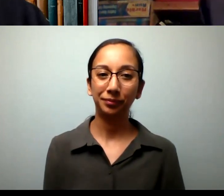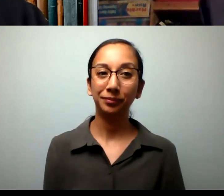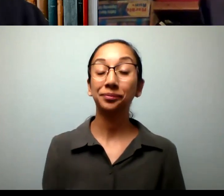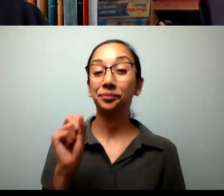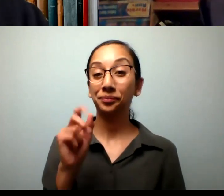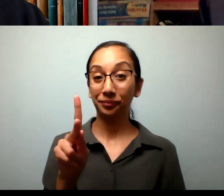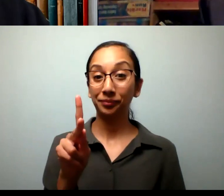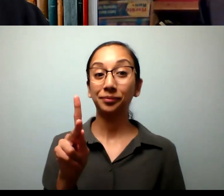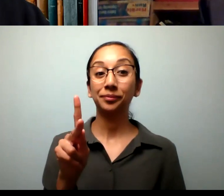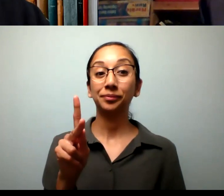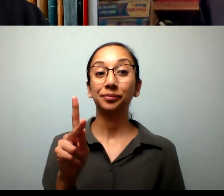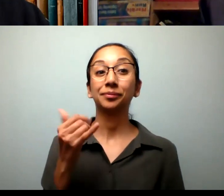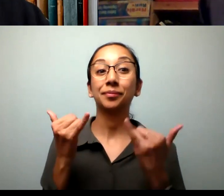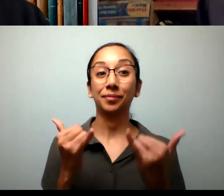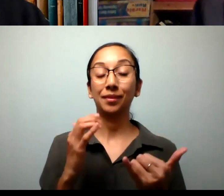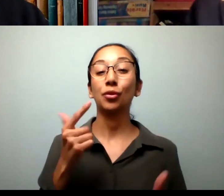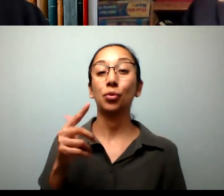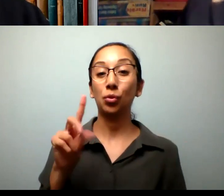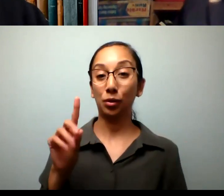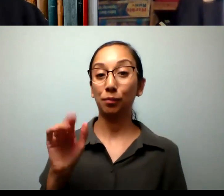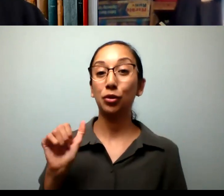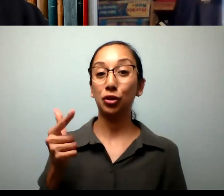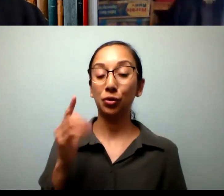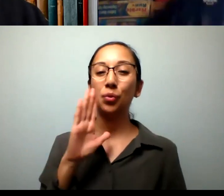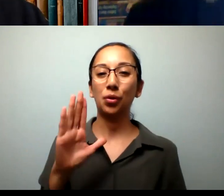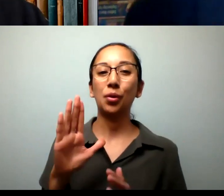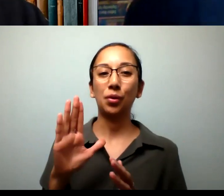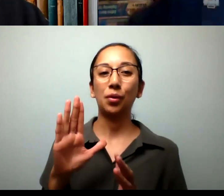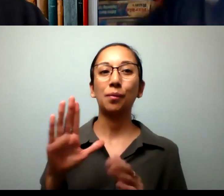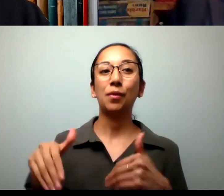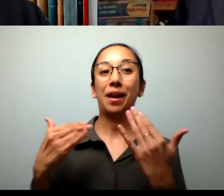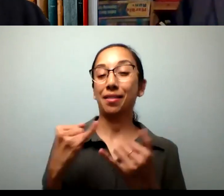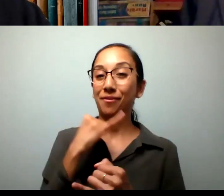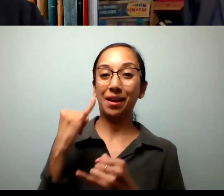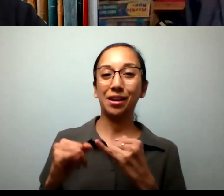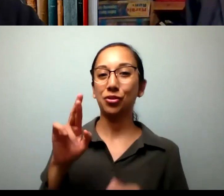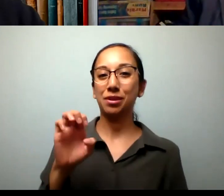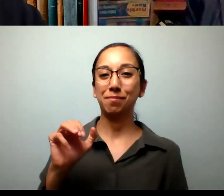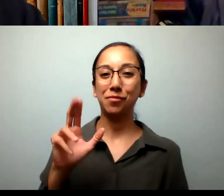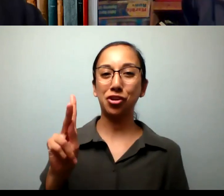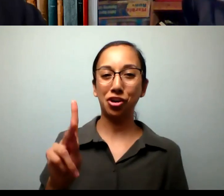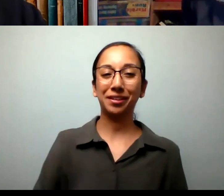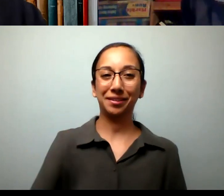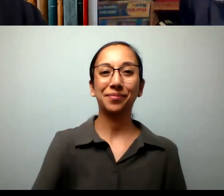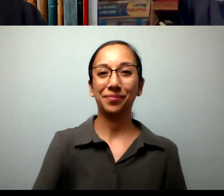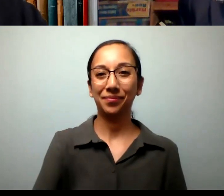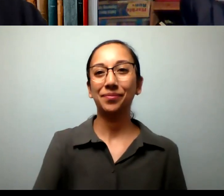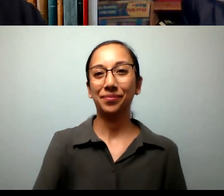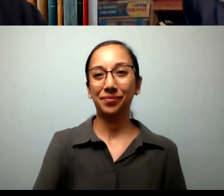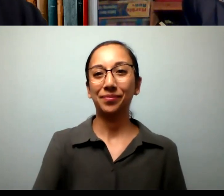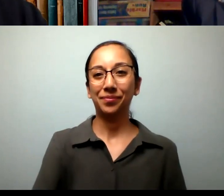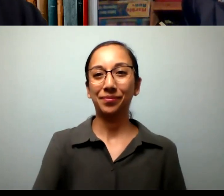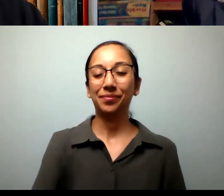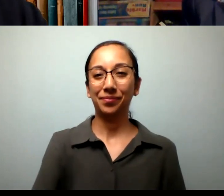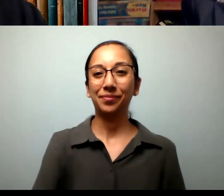Okay, and at this time, Board Member Goldberg will give final remarks. Well, first of all, I know I want to thank